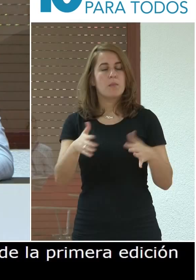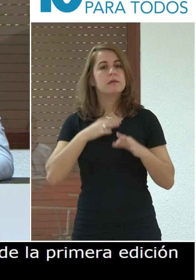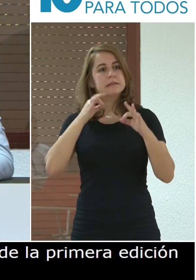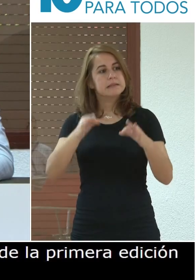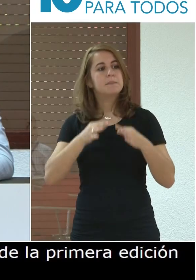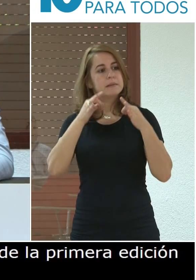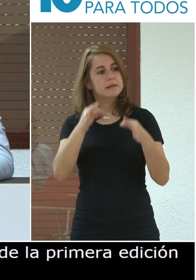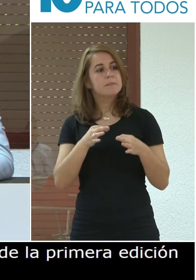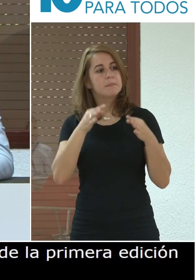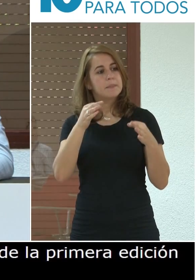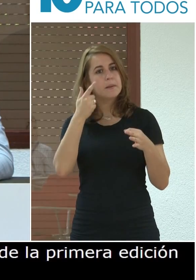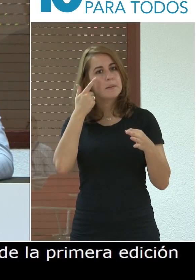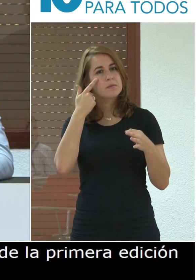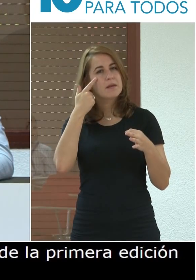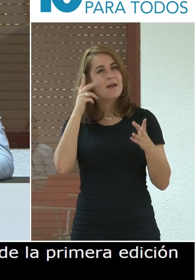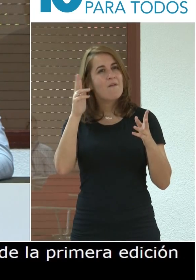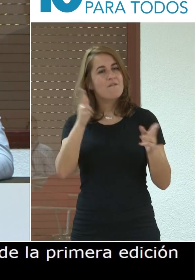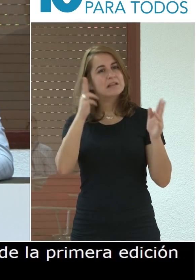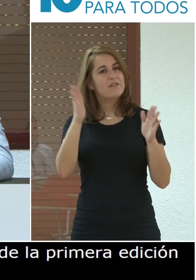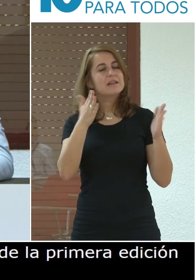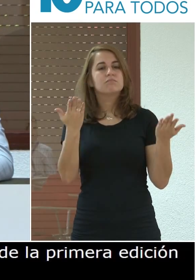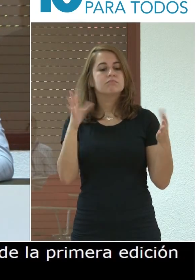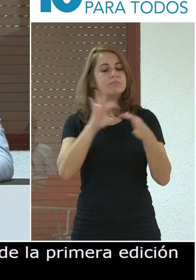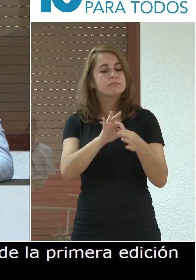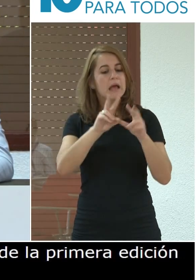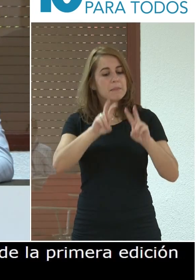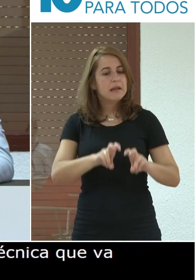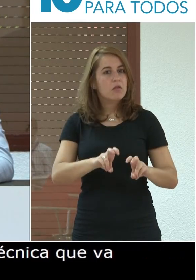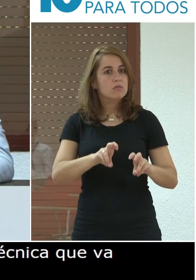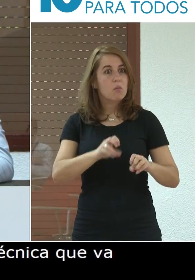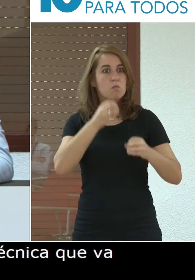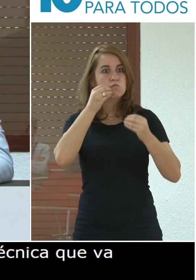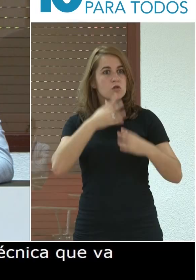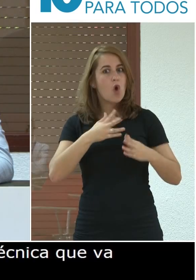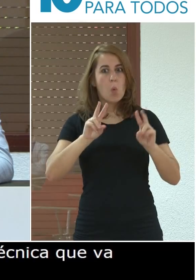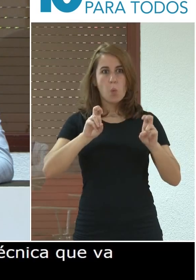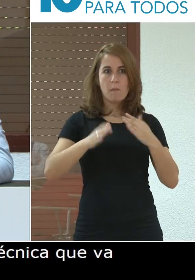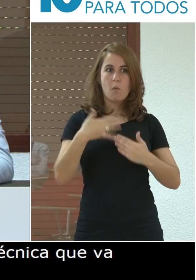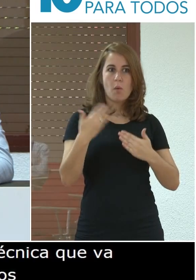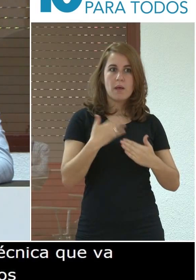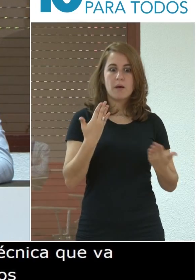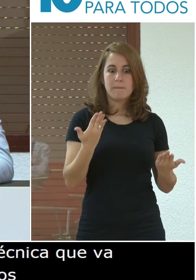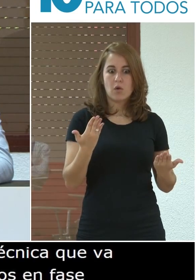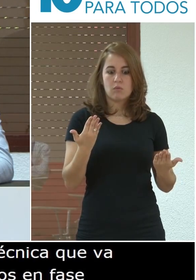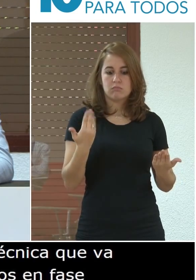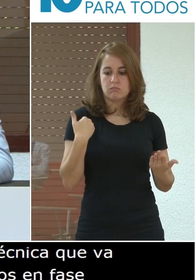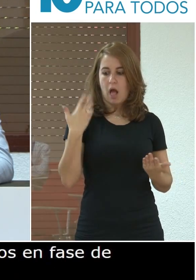this type of congresses, I've seen similar results in experimental stages.